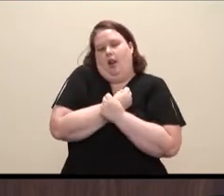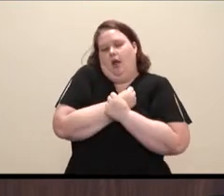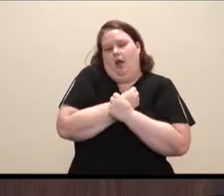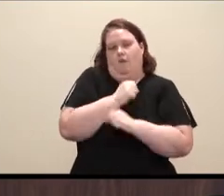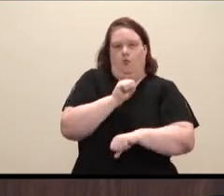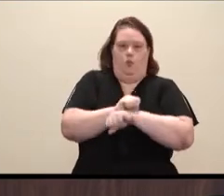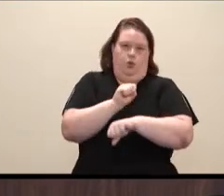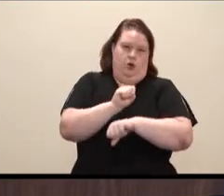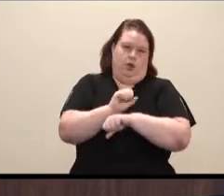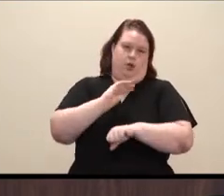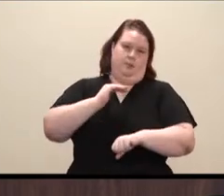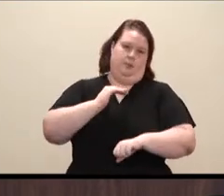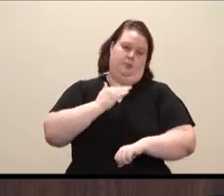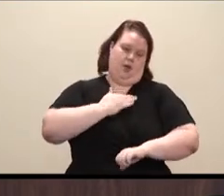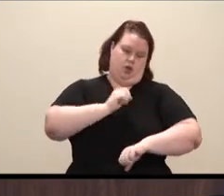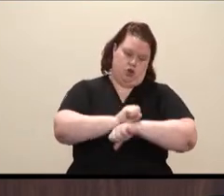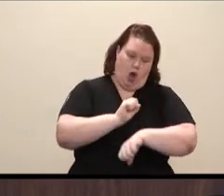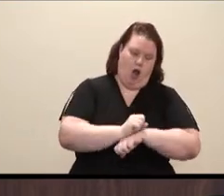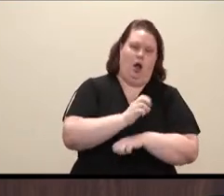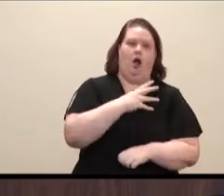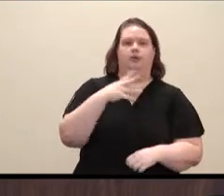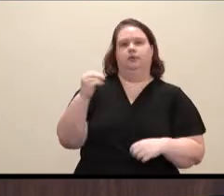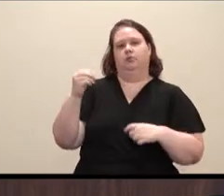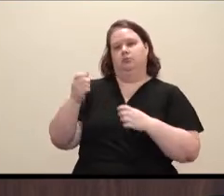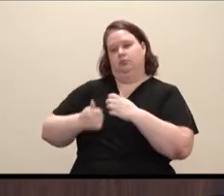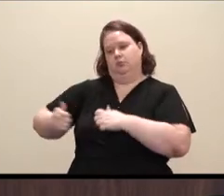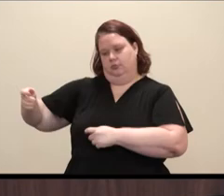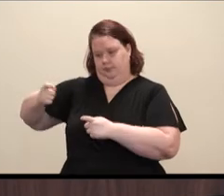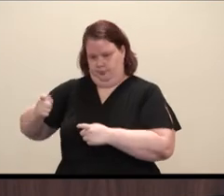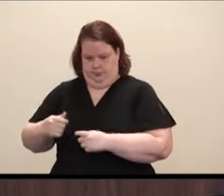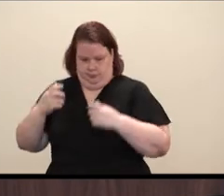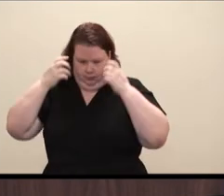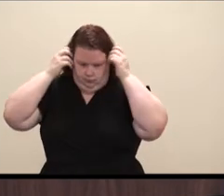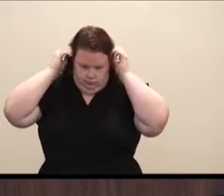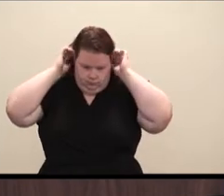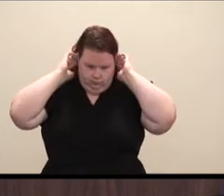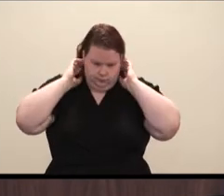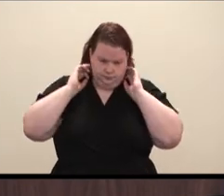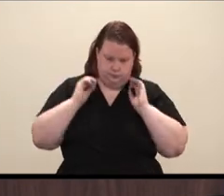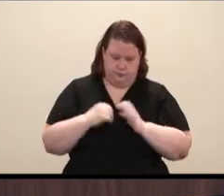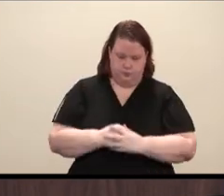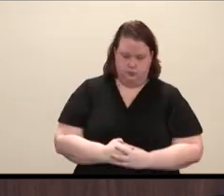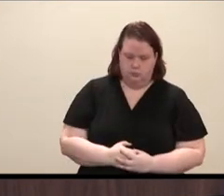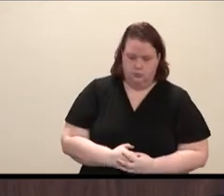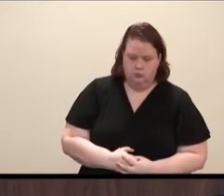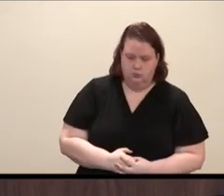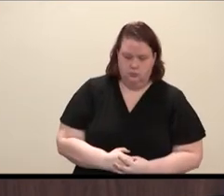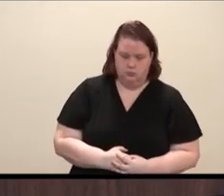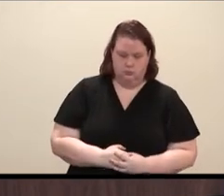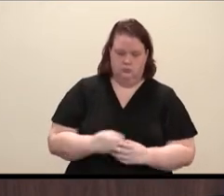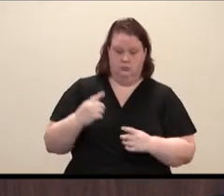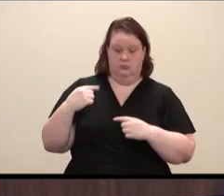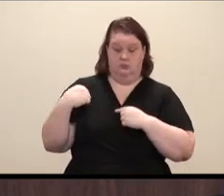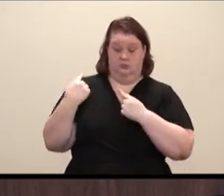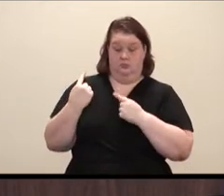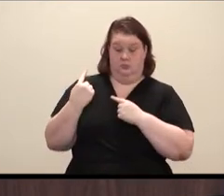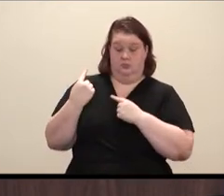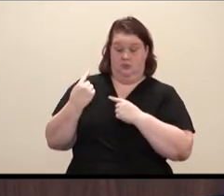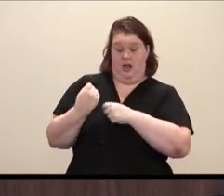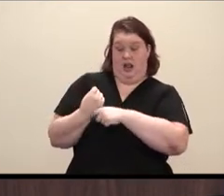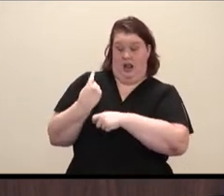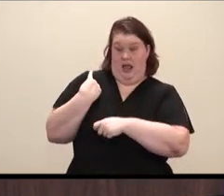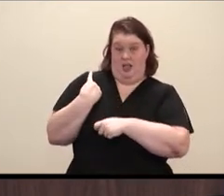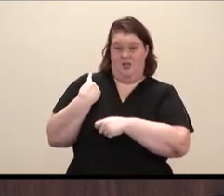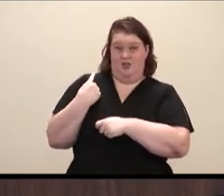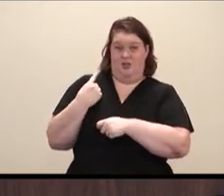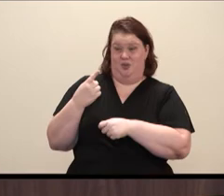our new administration. I sincerely meant that what you've done as a board this last year in making us feel